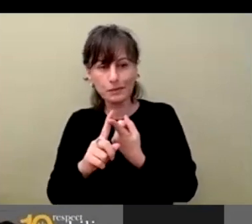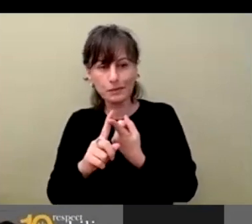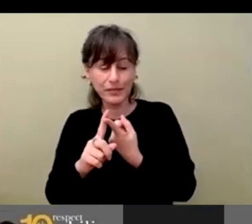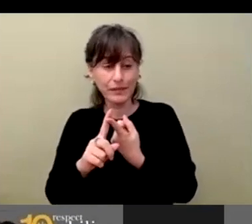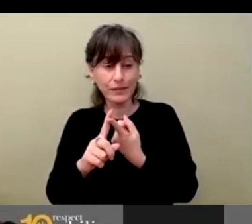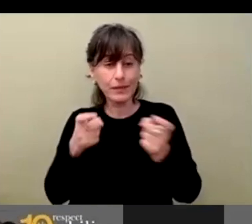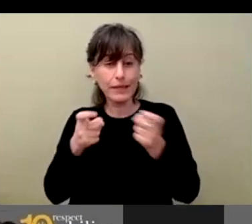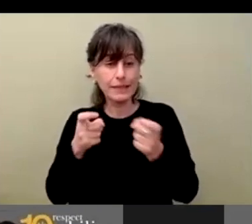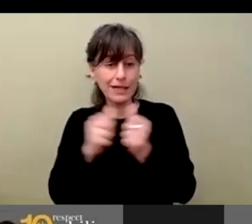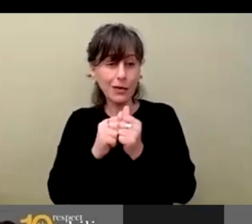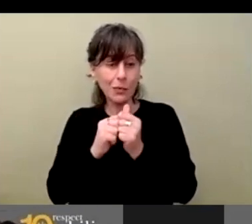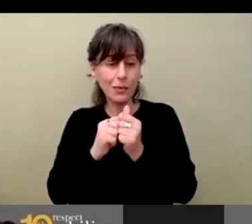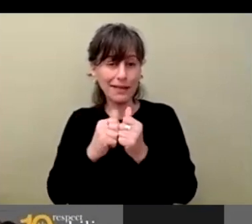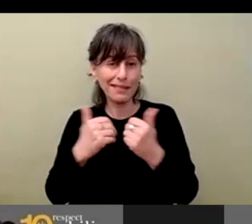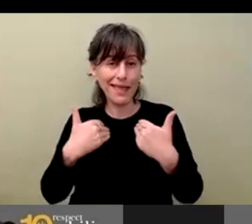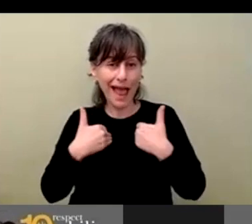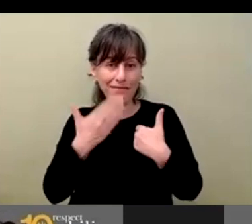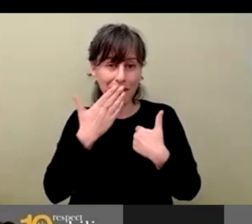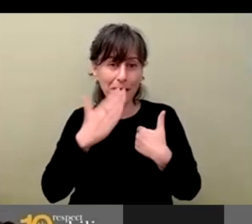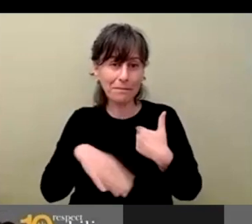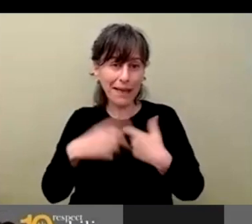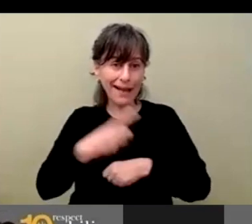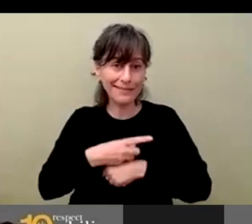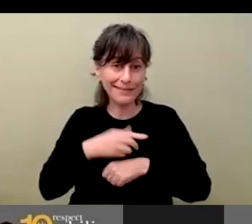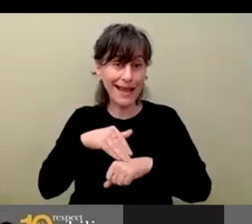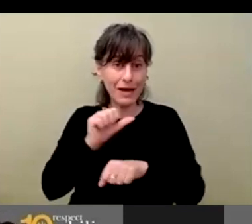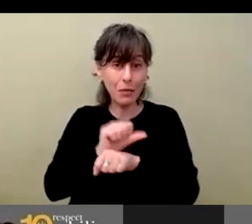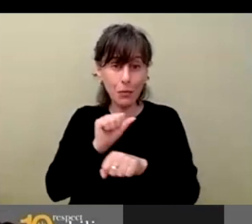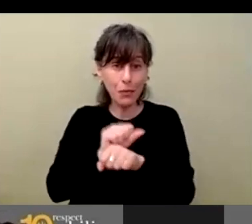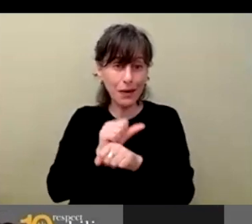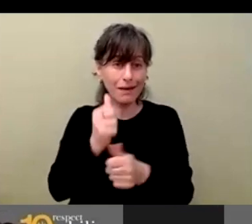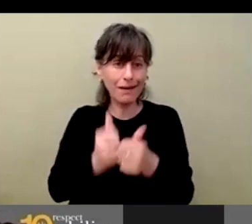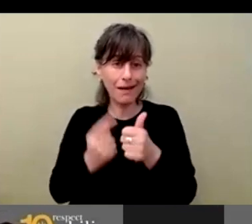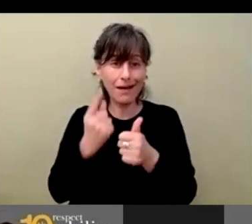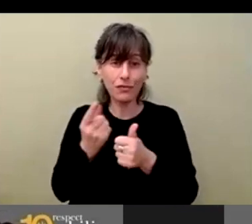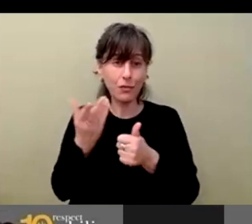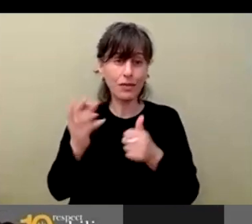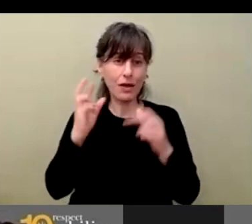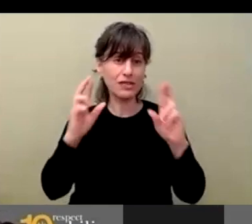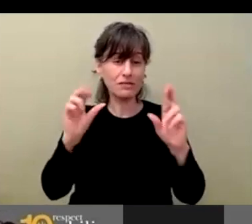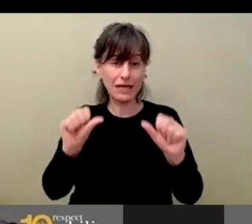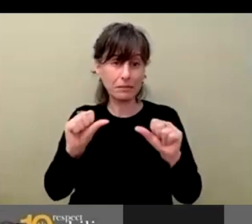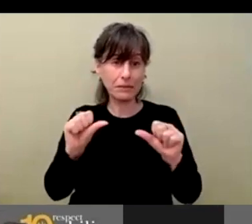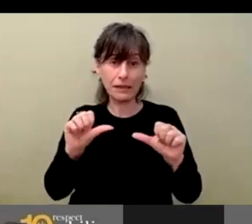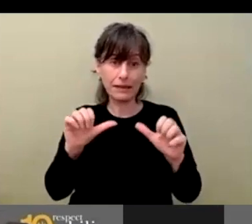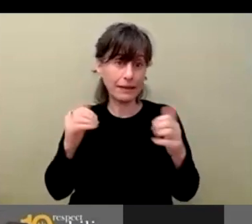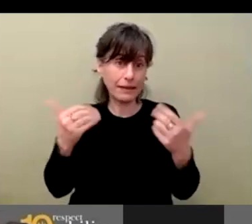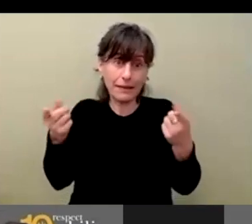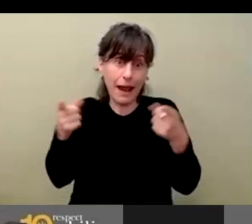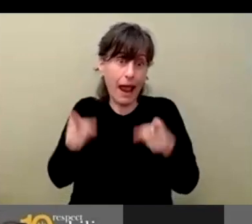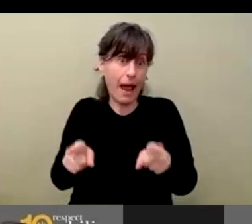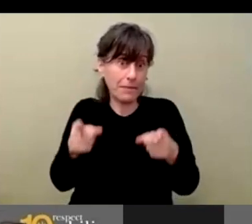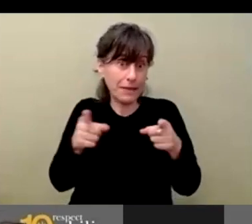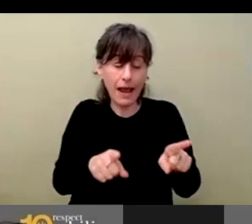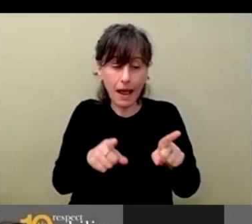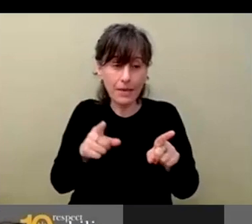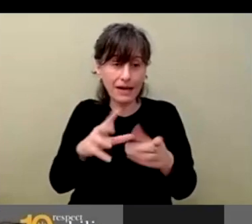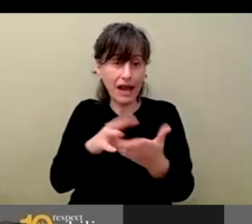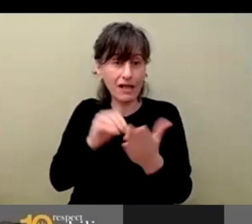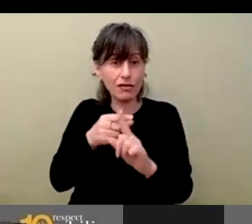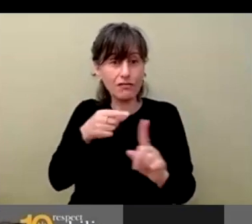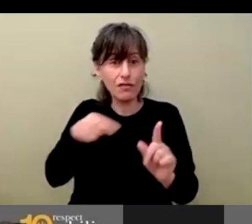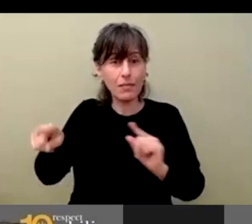deal with having a bad day at work. Everyone at Respectability has done it, and learning from them both